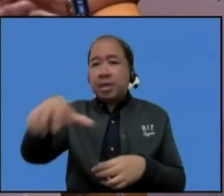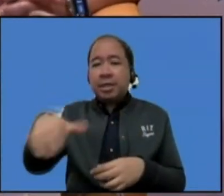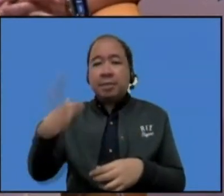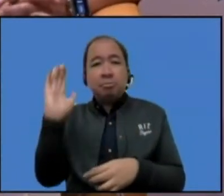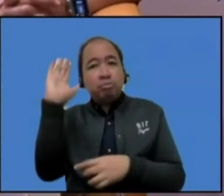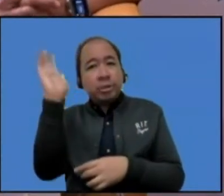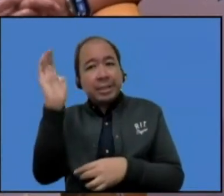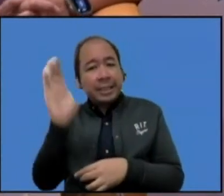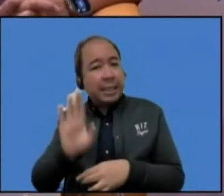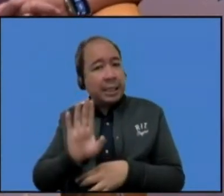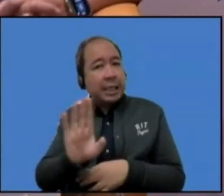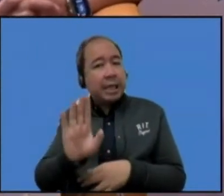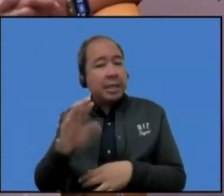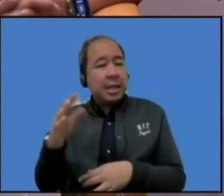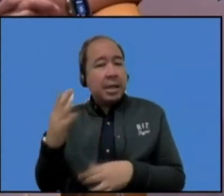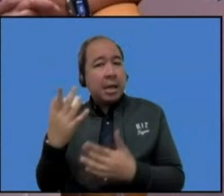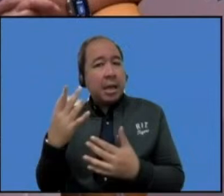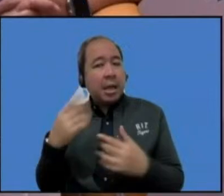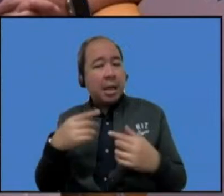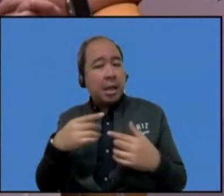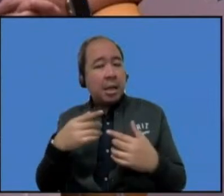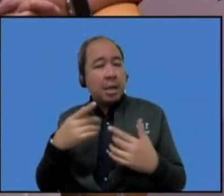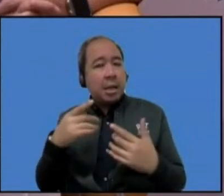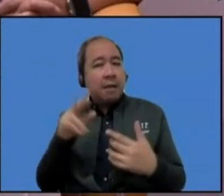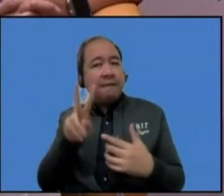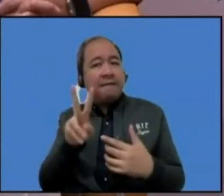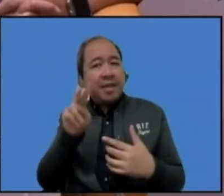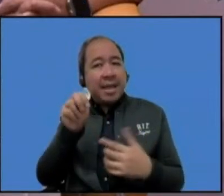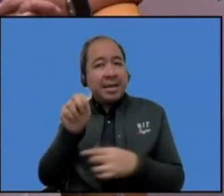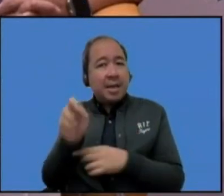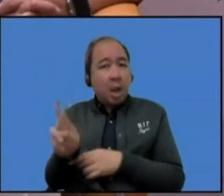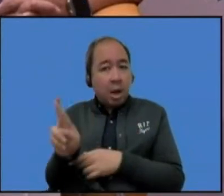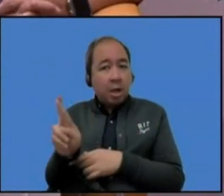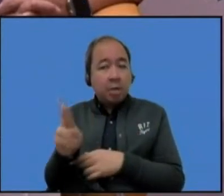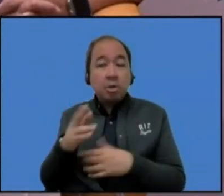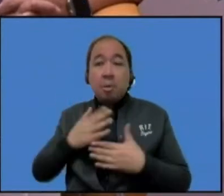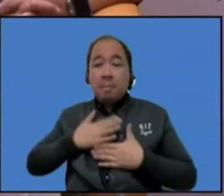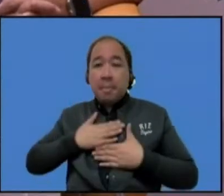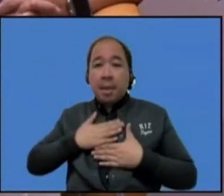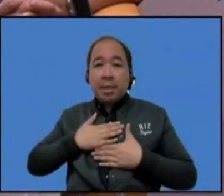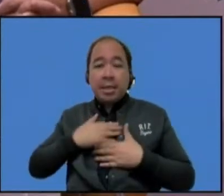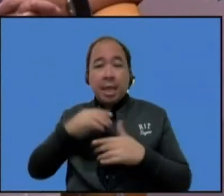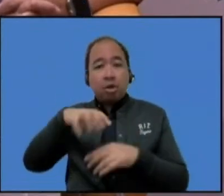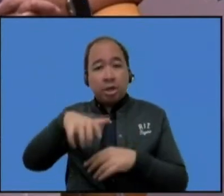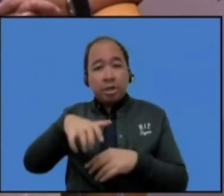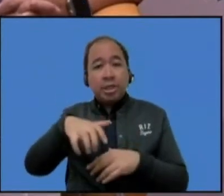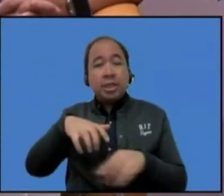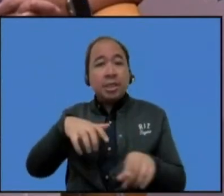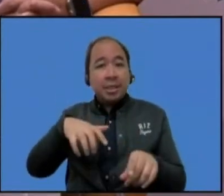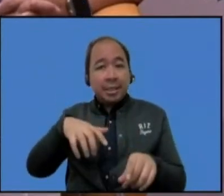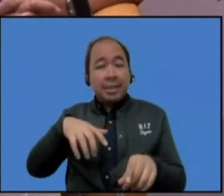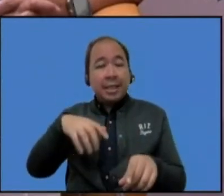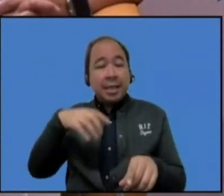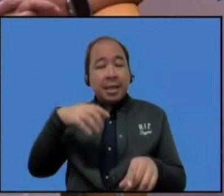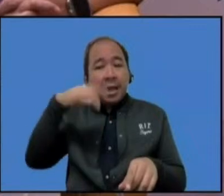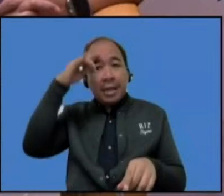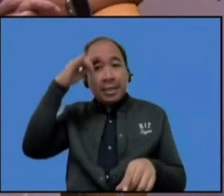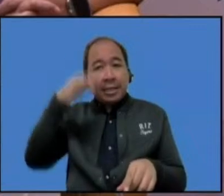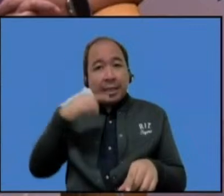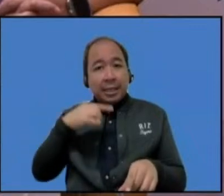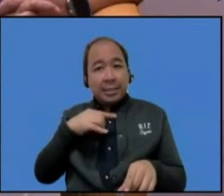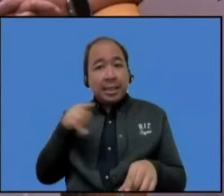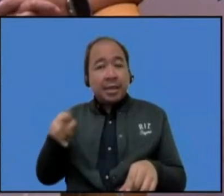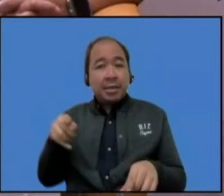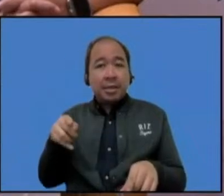And my country, Kyrgyzstan, will also present a report using gender statistics. In my